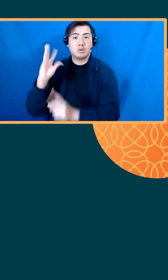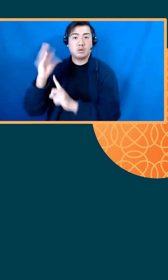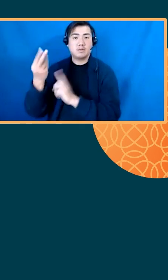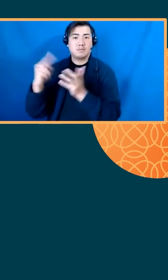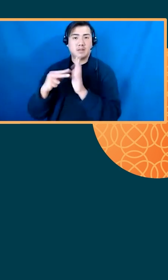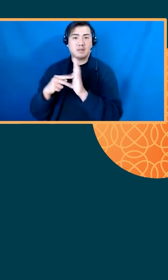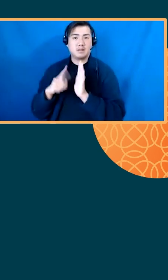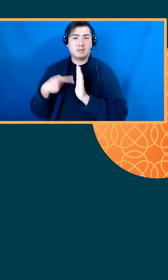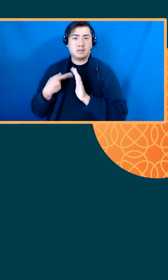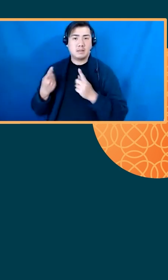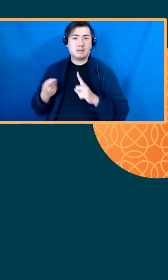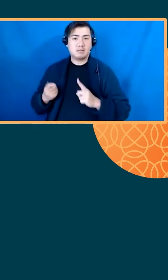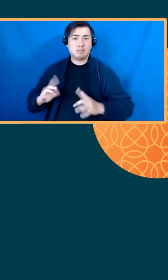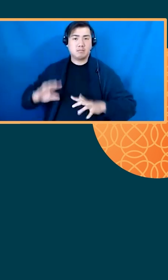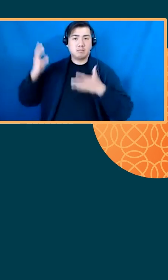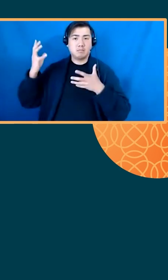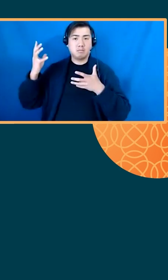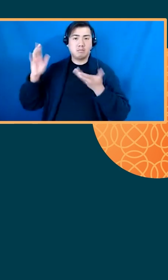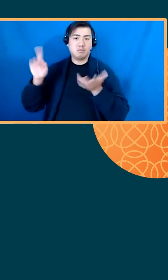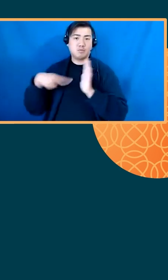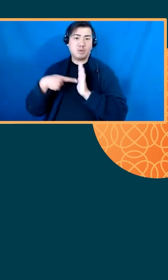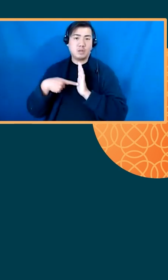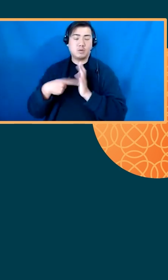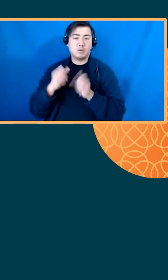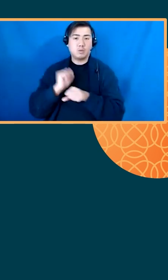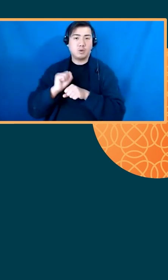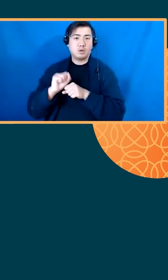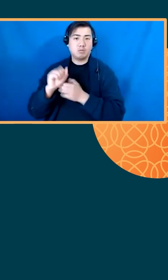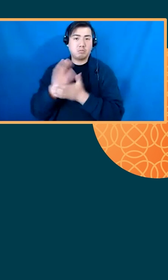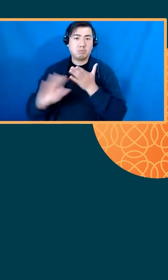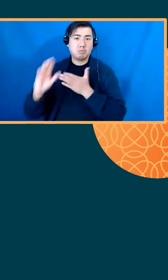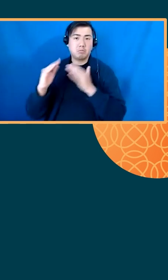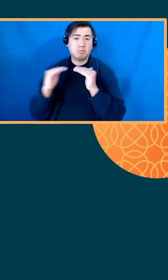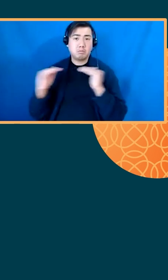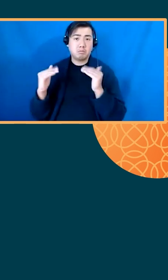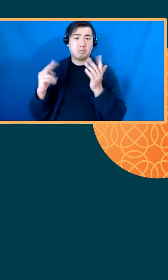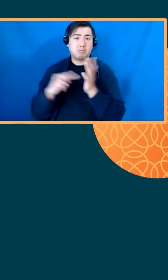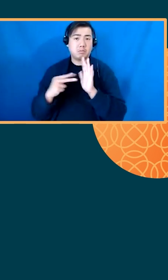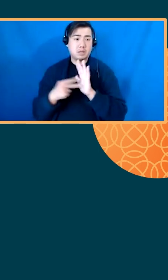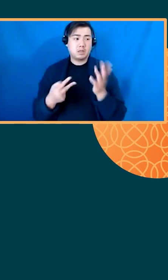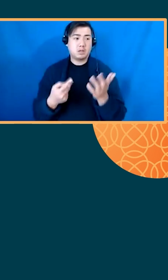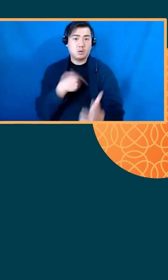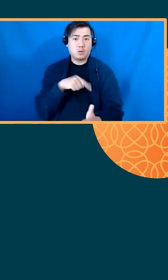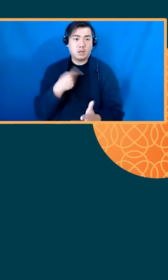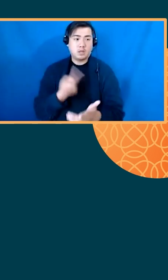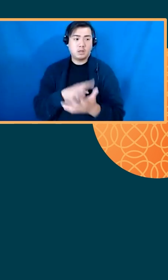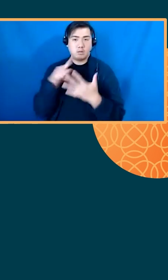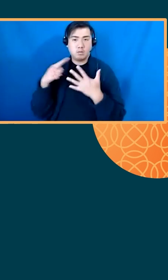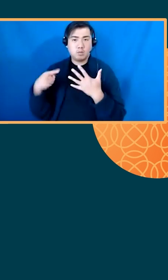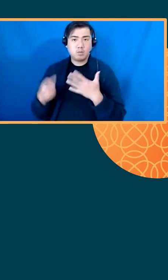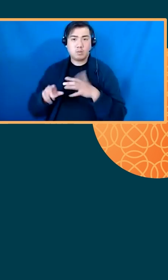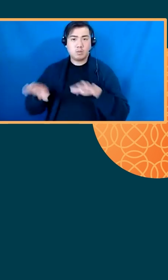catastrophic and detrimental in higher education? Do we participate in these behaviors because it is